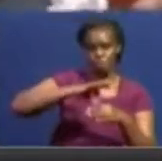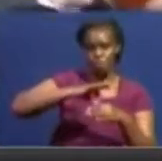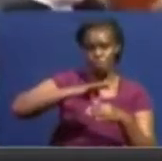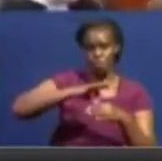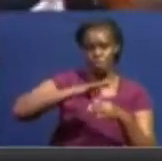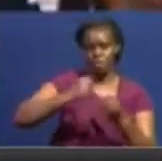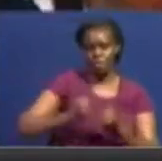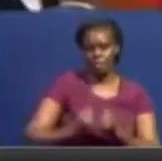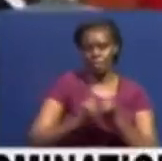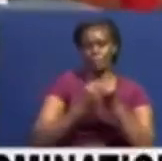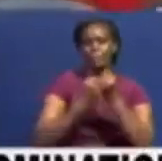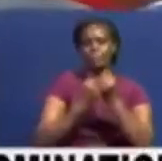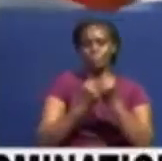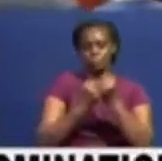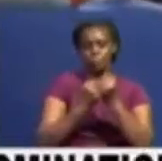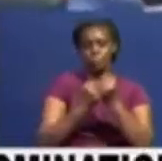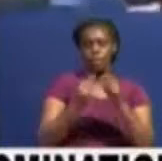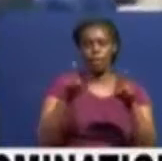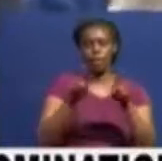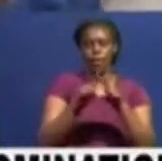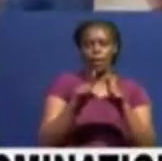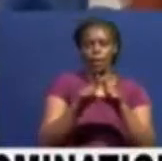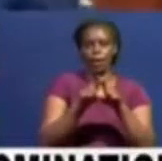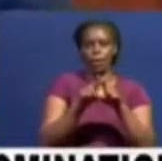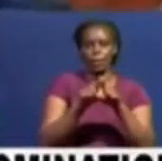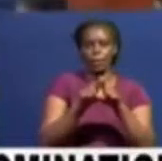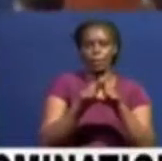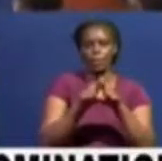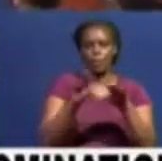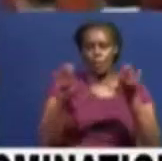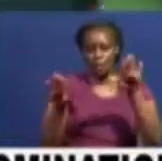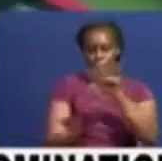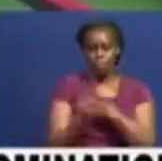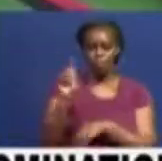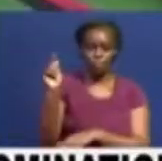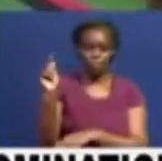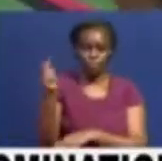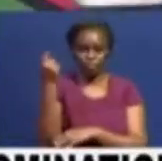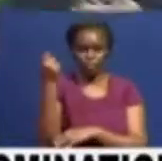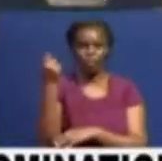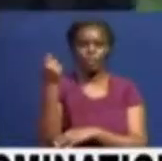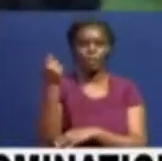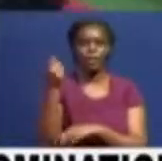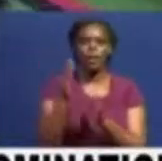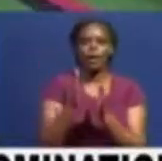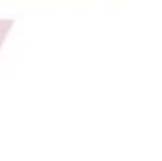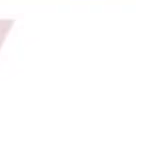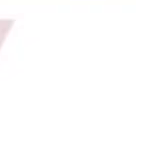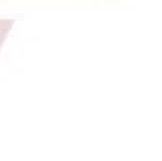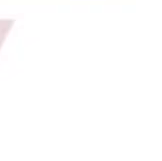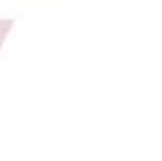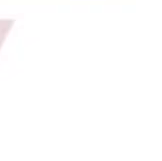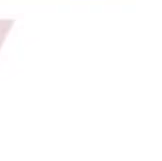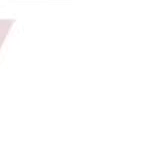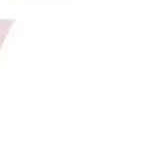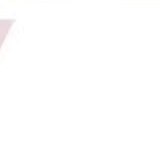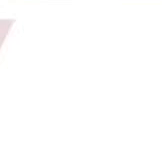the nominee to fill the position of Deputy President, and that is Prof.